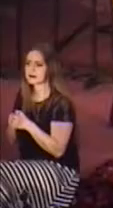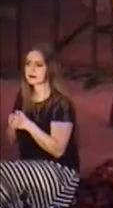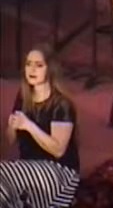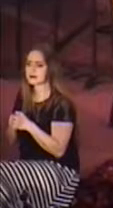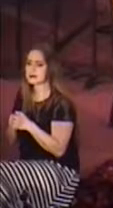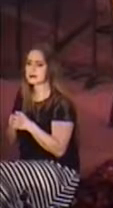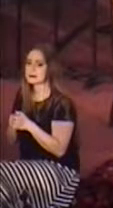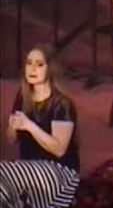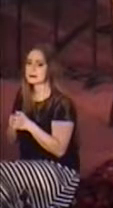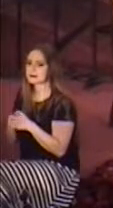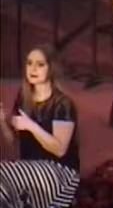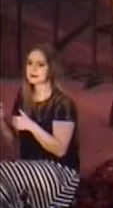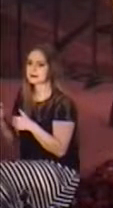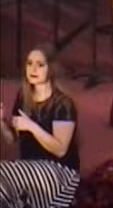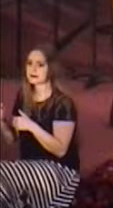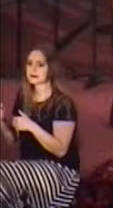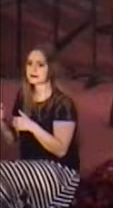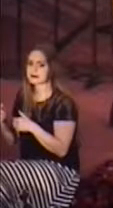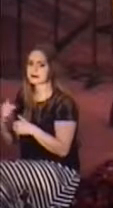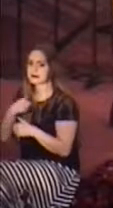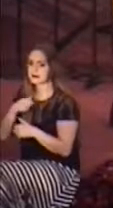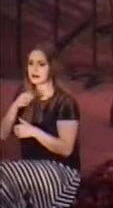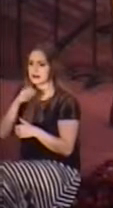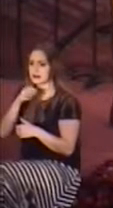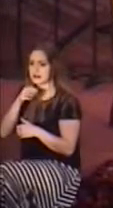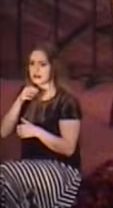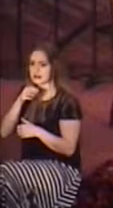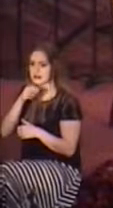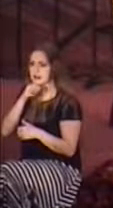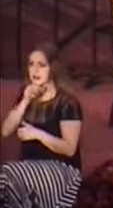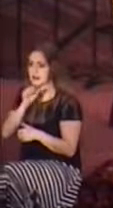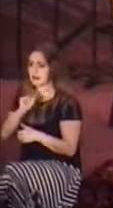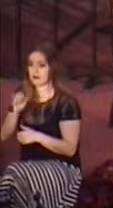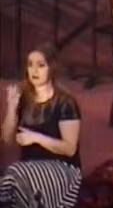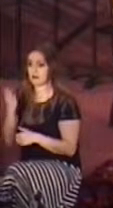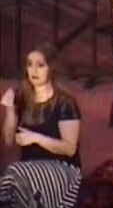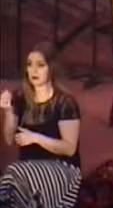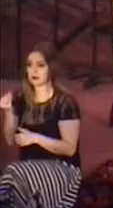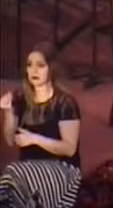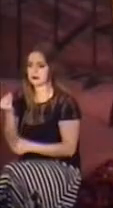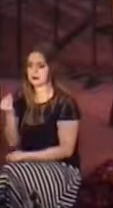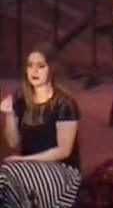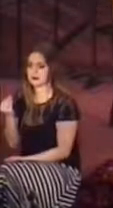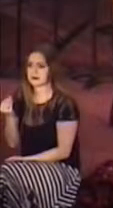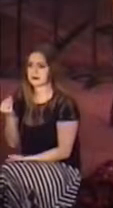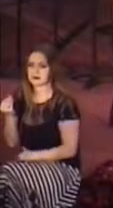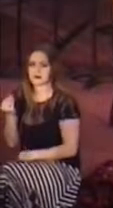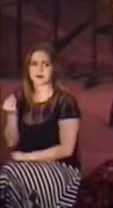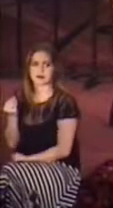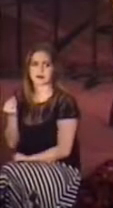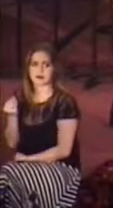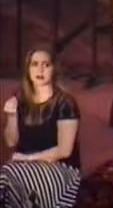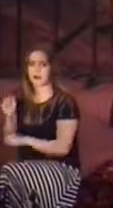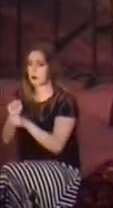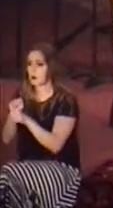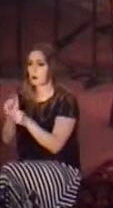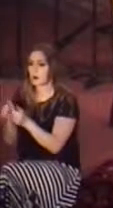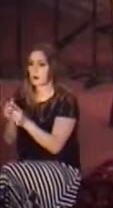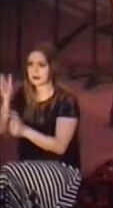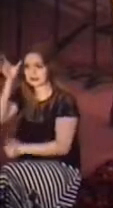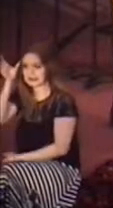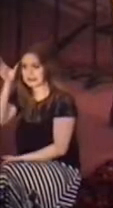I guess I was around 14 years old, I was working with my dad